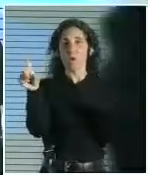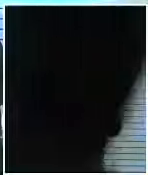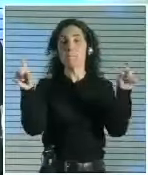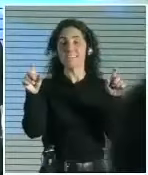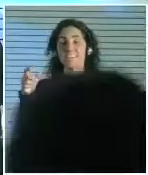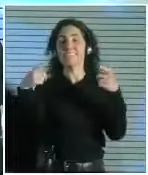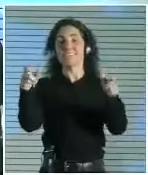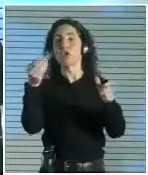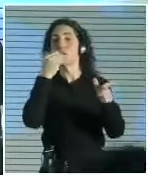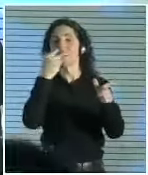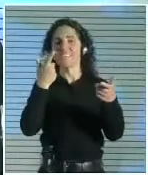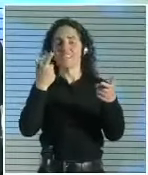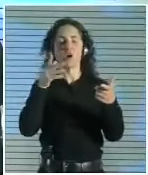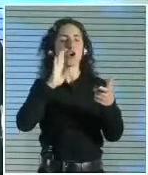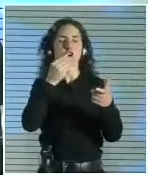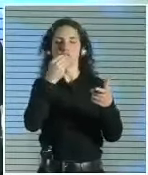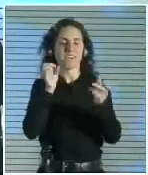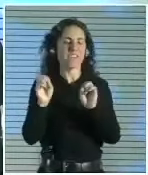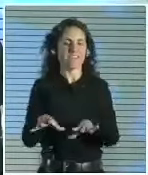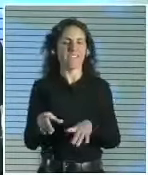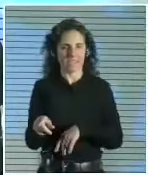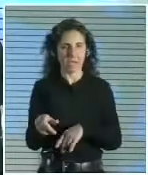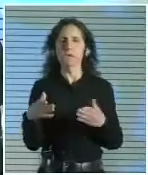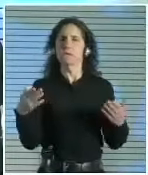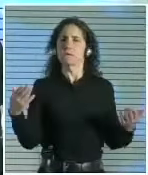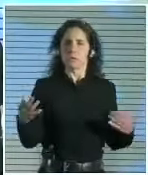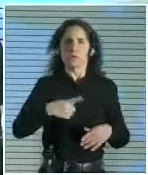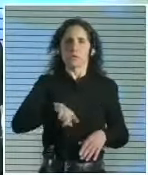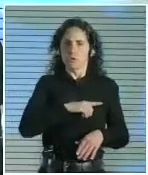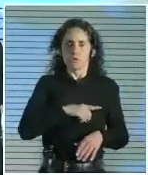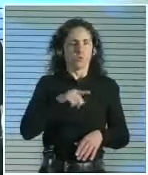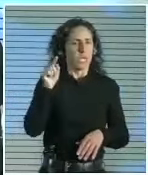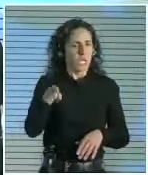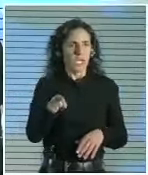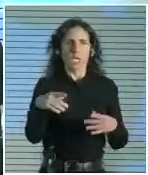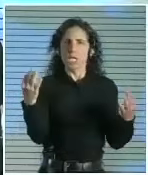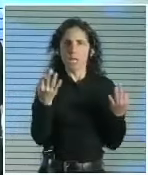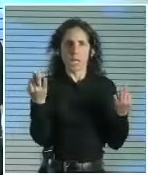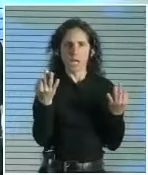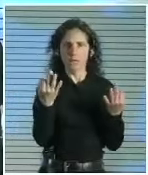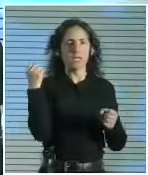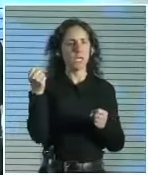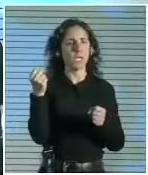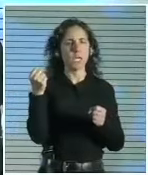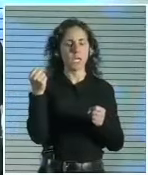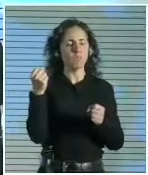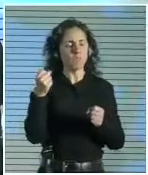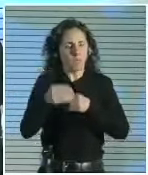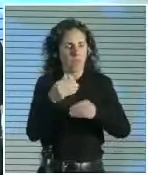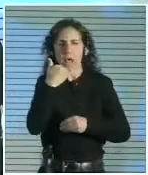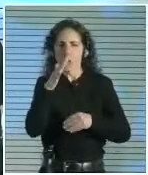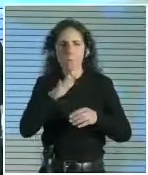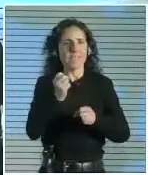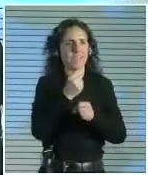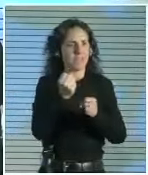has significant positioning to work with public and private sectors, civil society, to really change